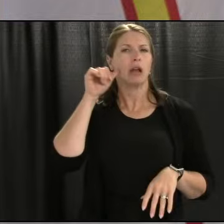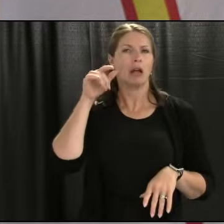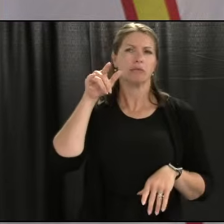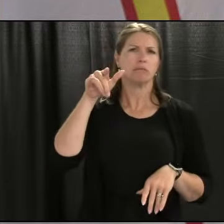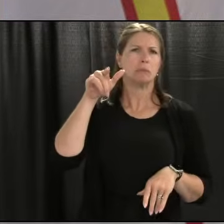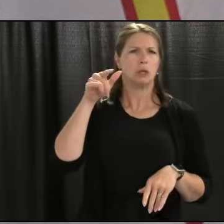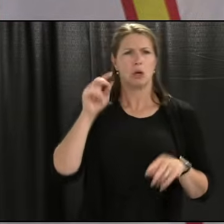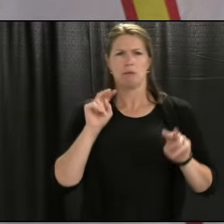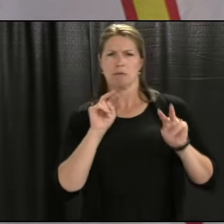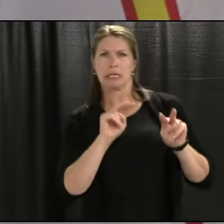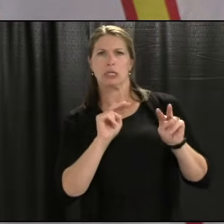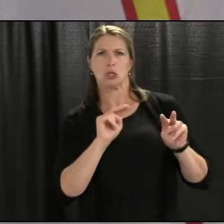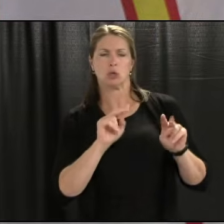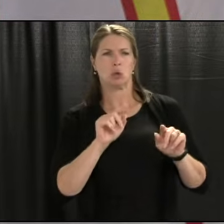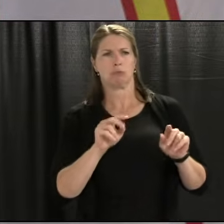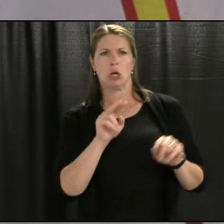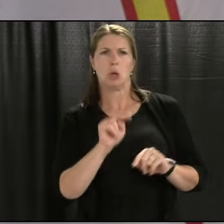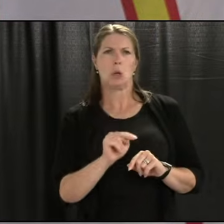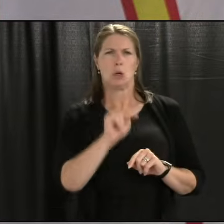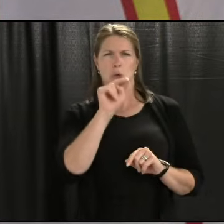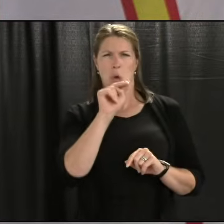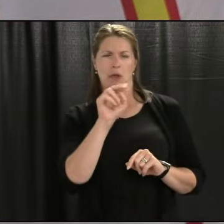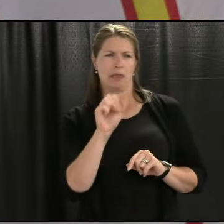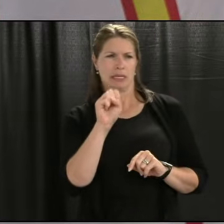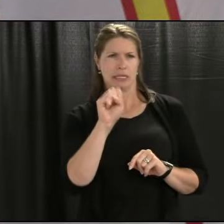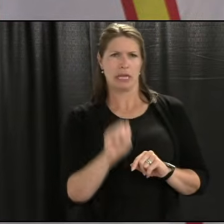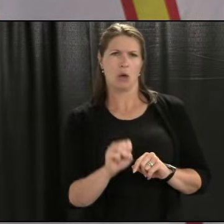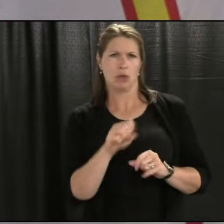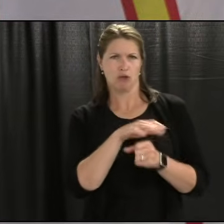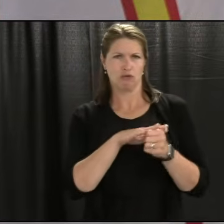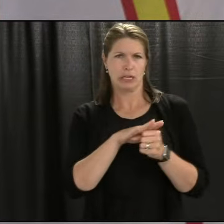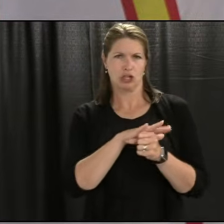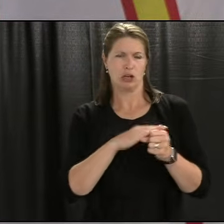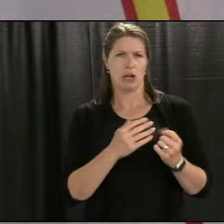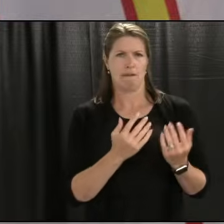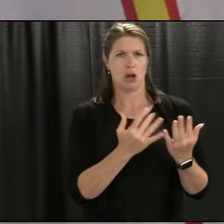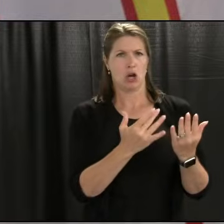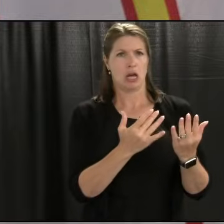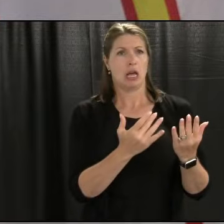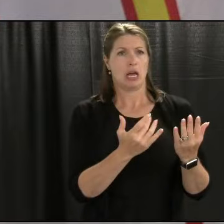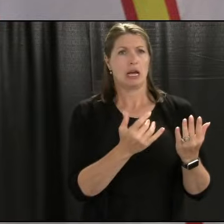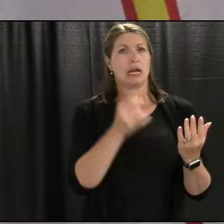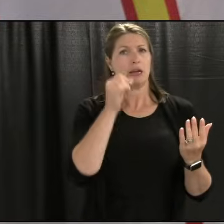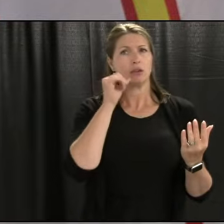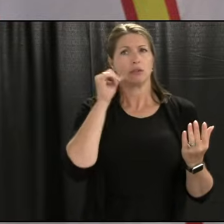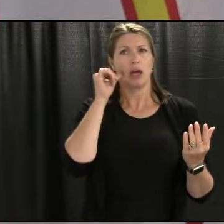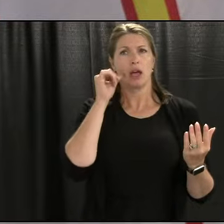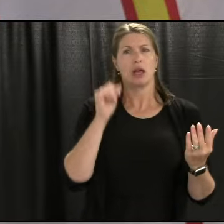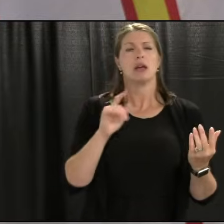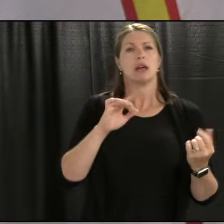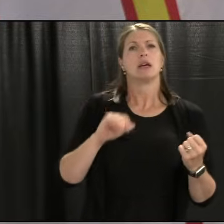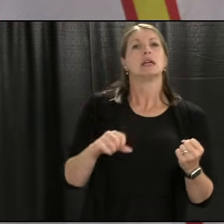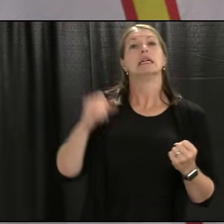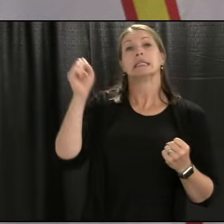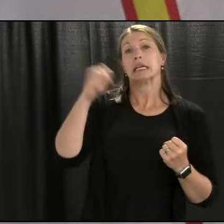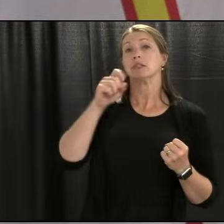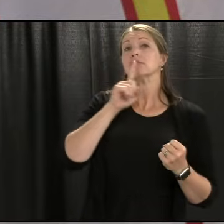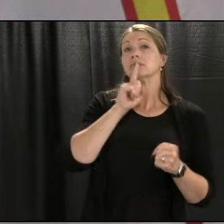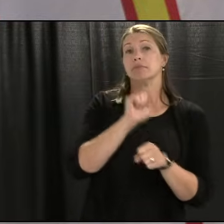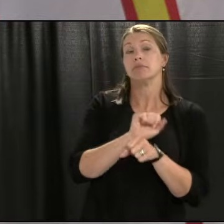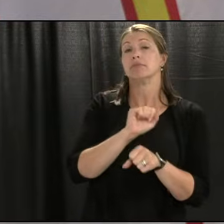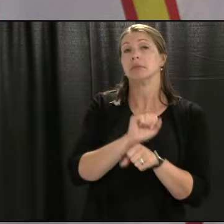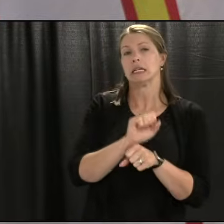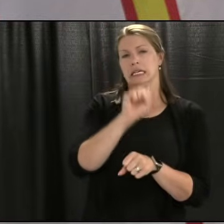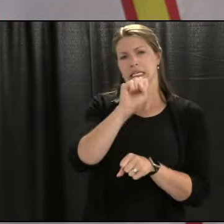at the north and the south side of that fire, and that did help slow the growth throughout the day. Ground crews, unfortunately, were pulled